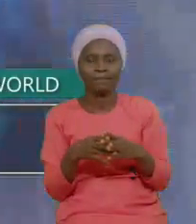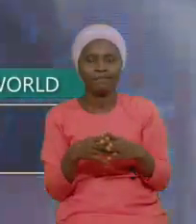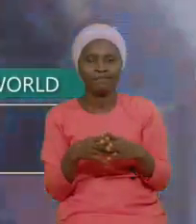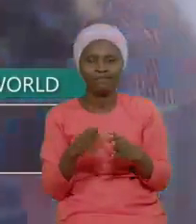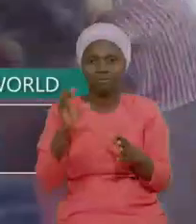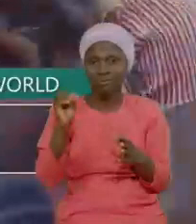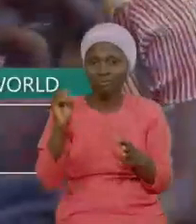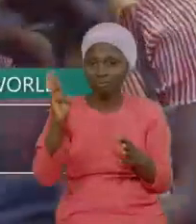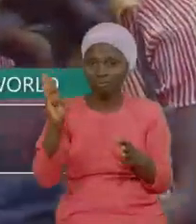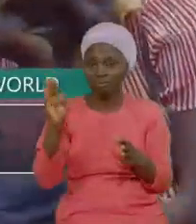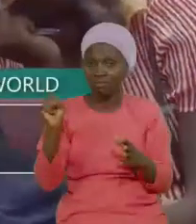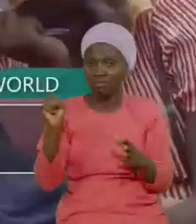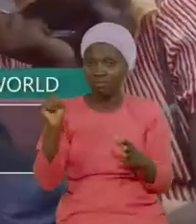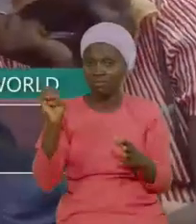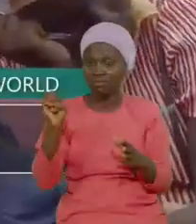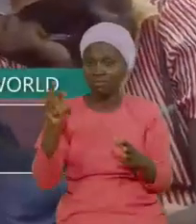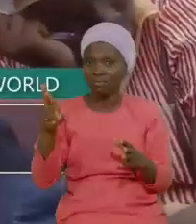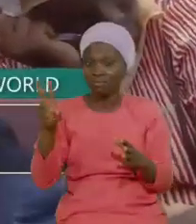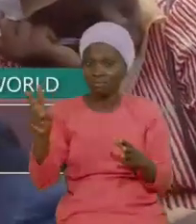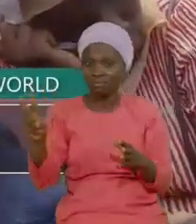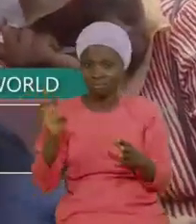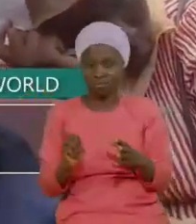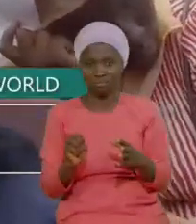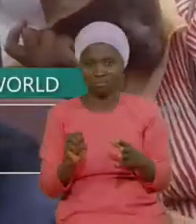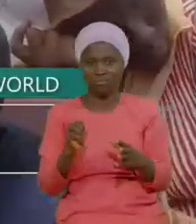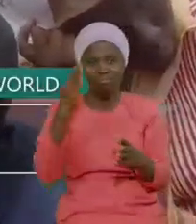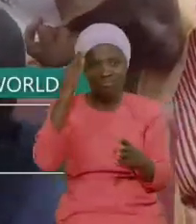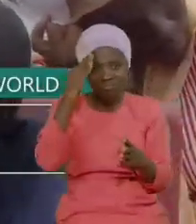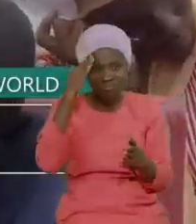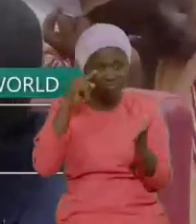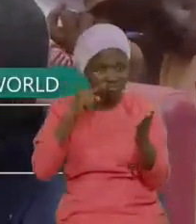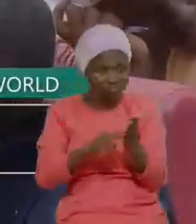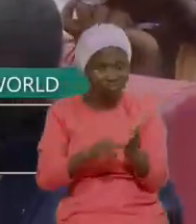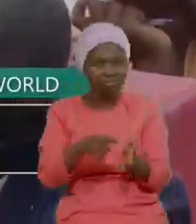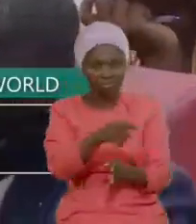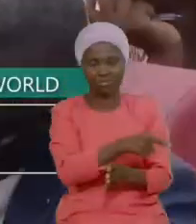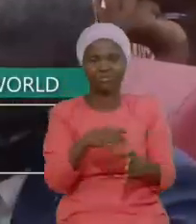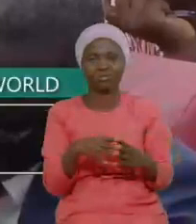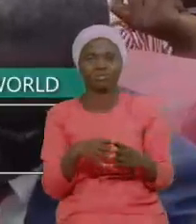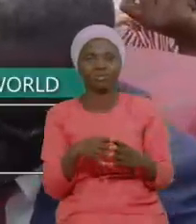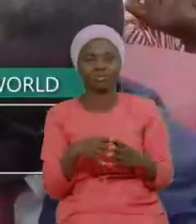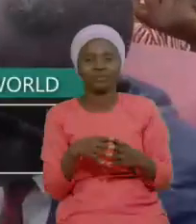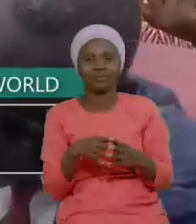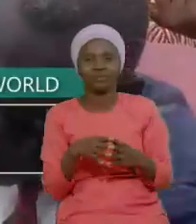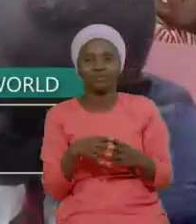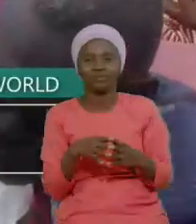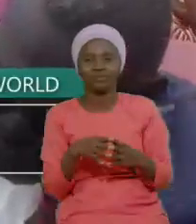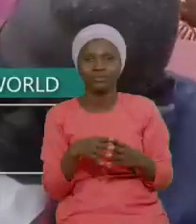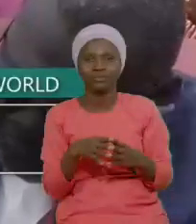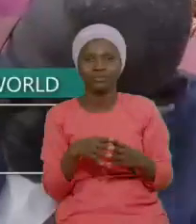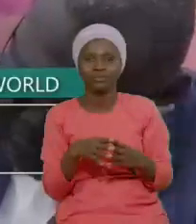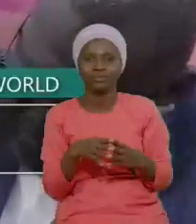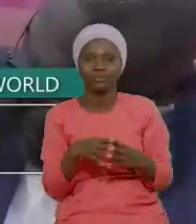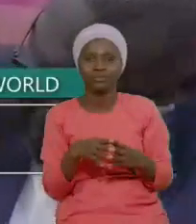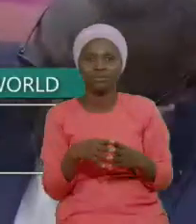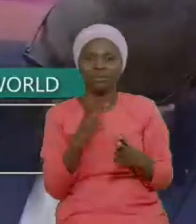Observe them. There are many books in our libraries that gives us all